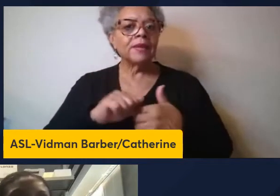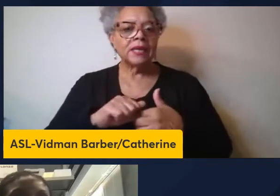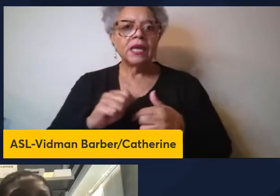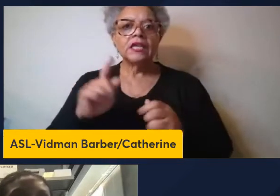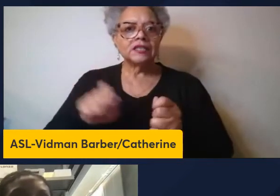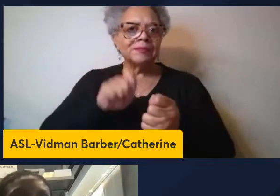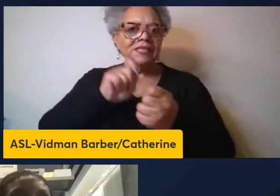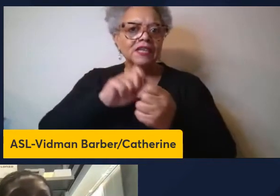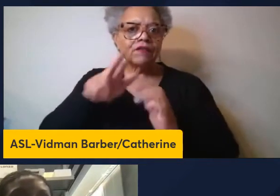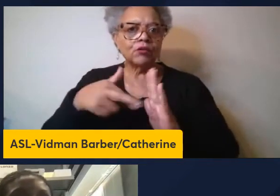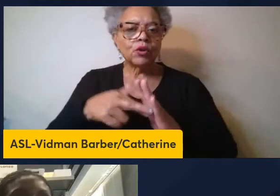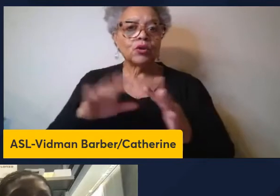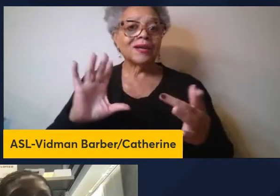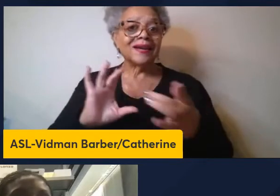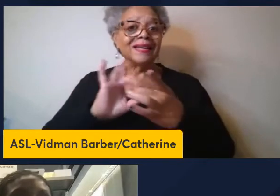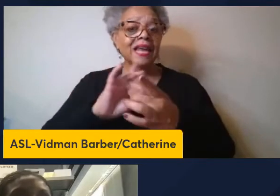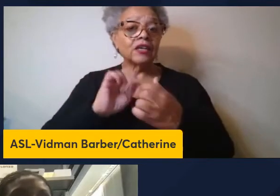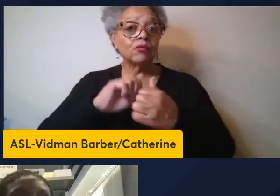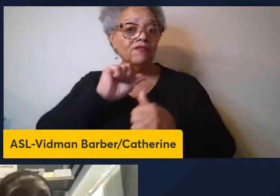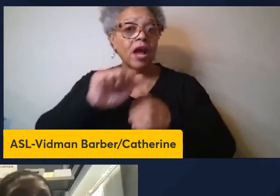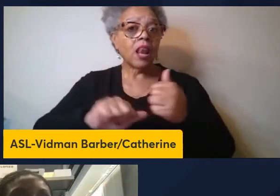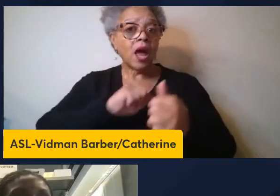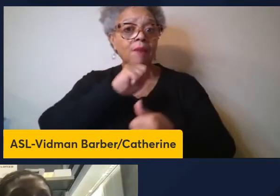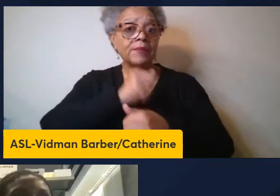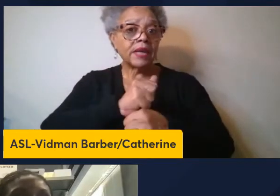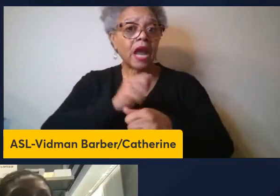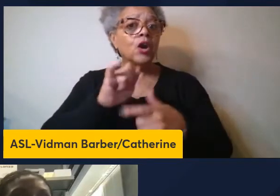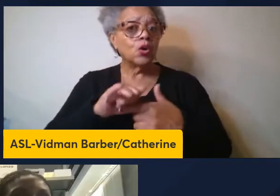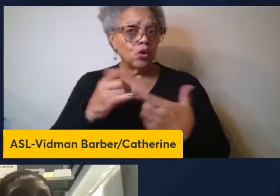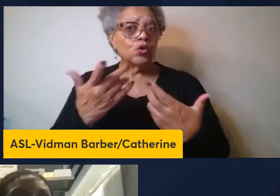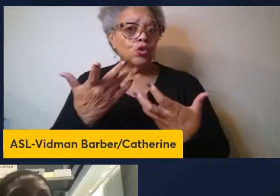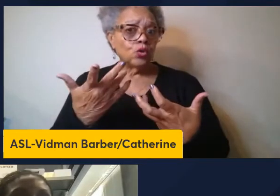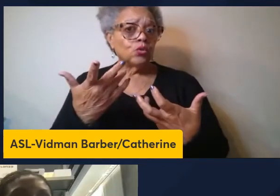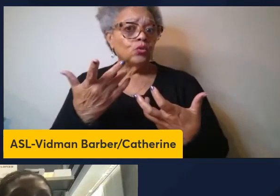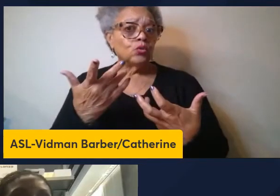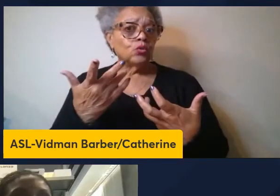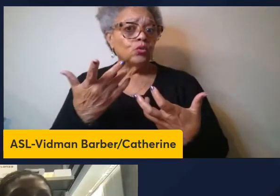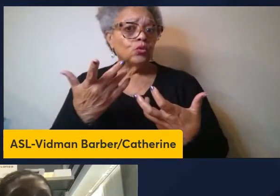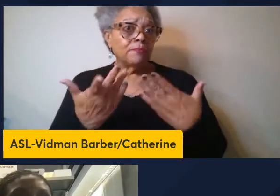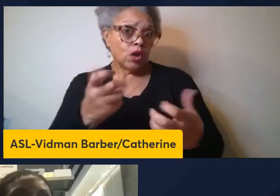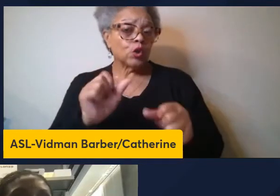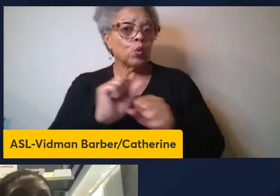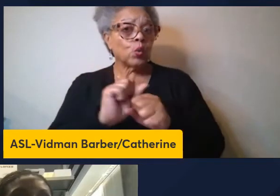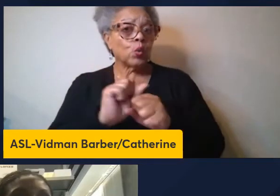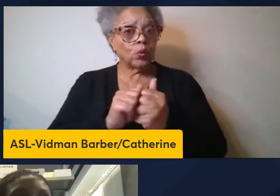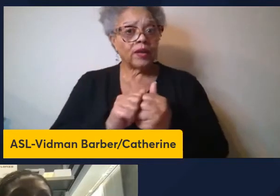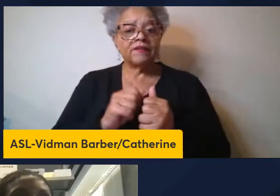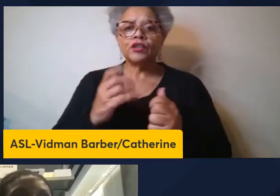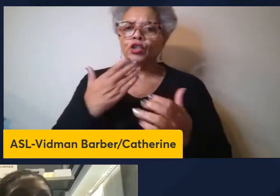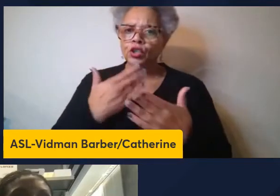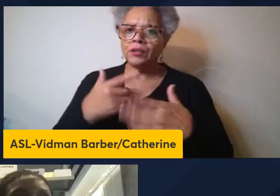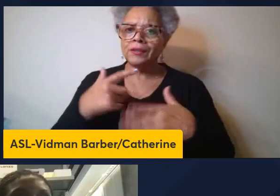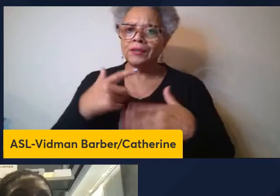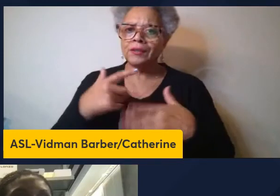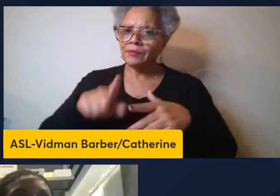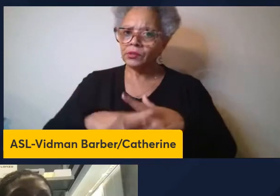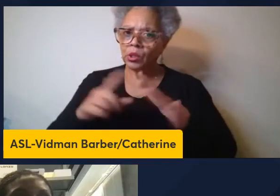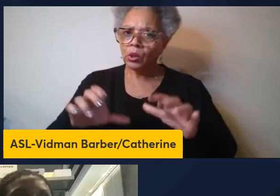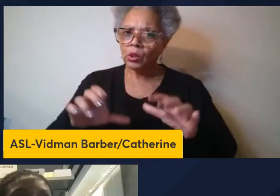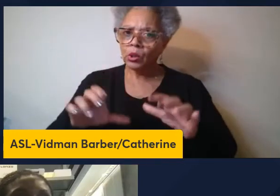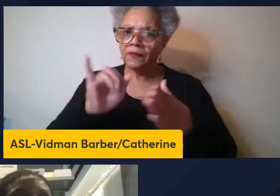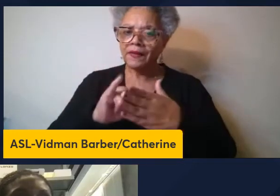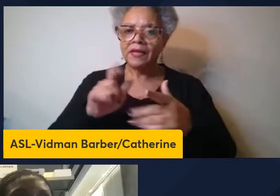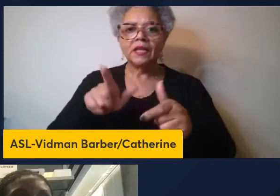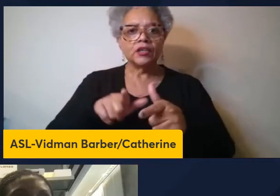with alumni that may be at companies or at the university you want to work with. This is a good time for you to start doing that, to start laying